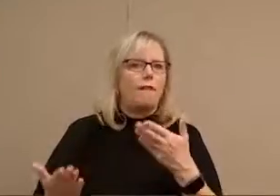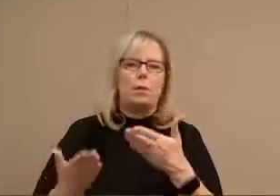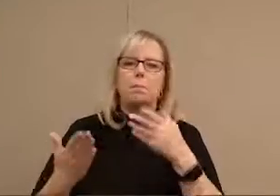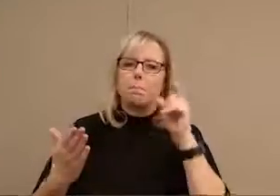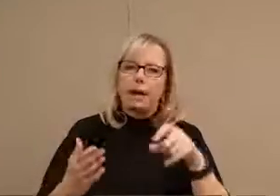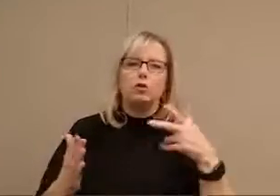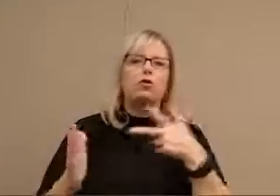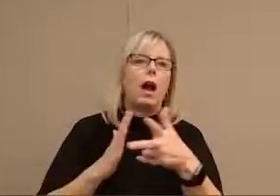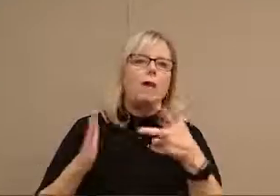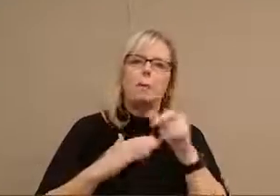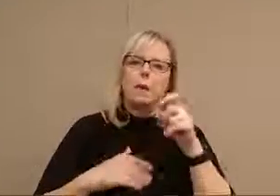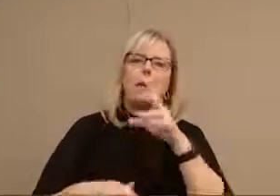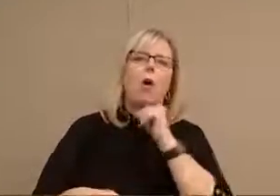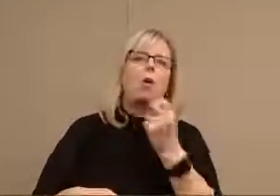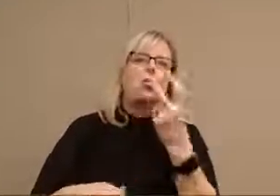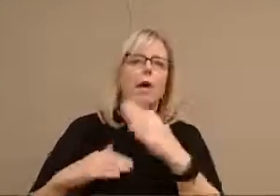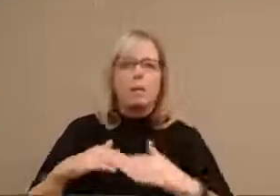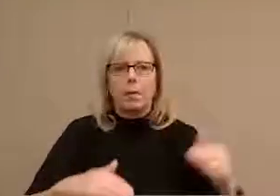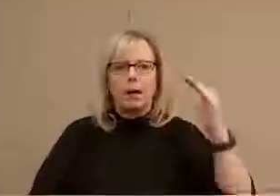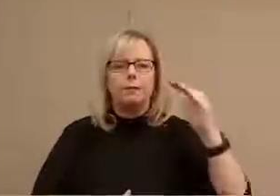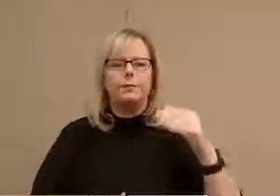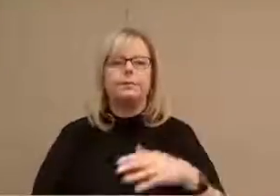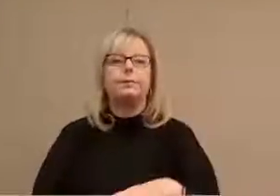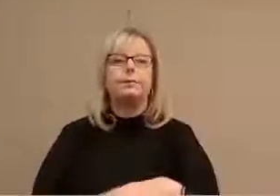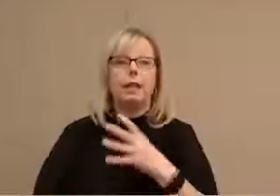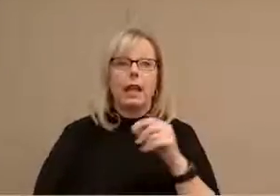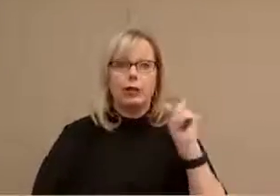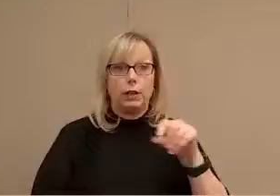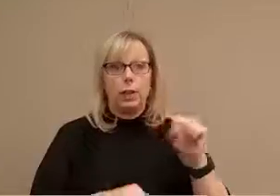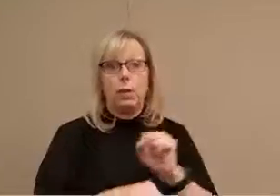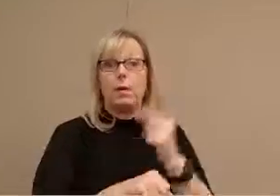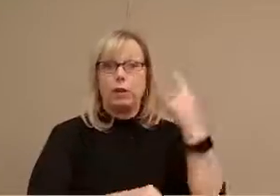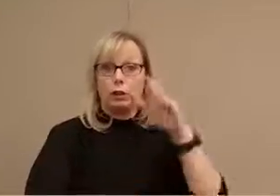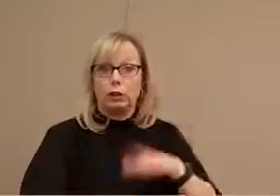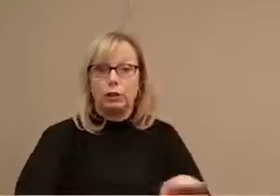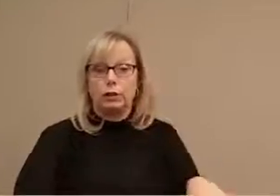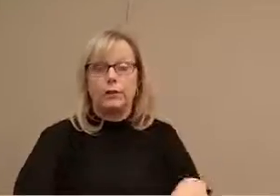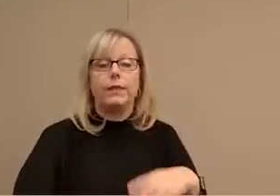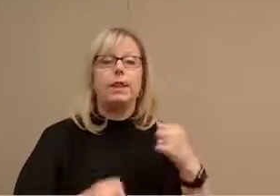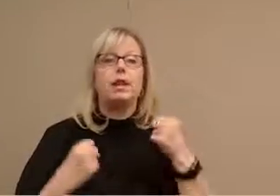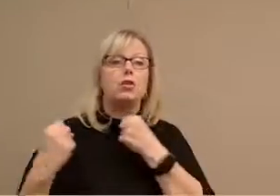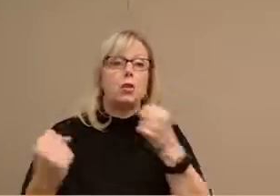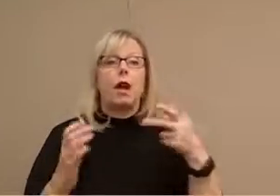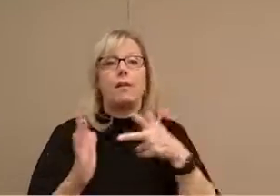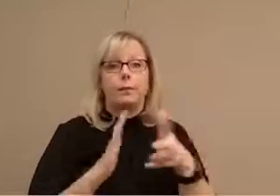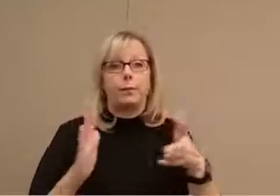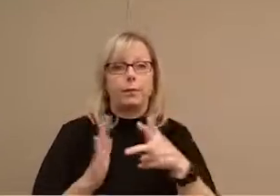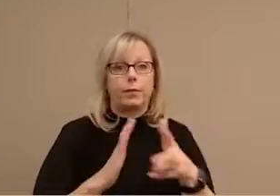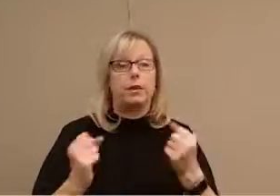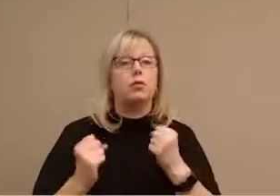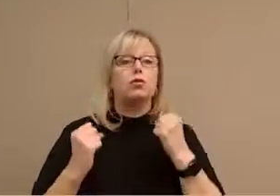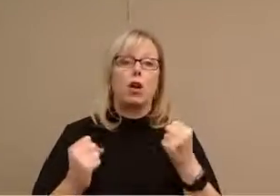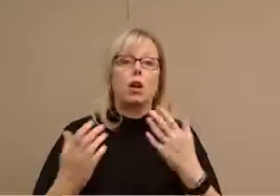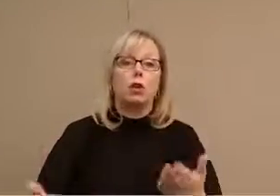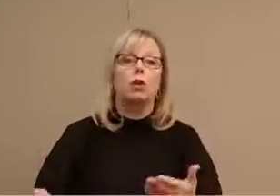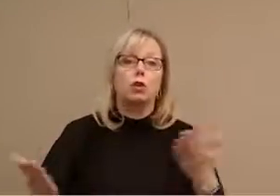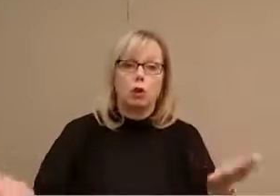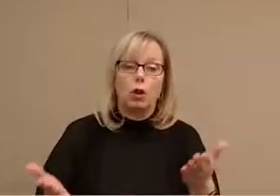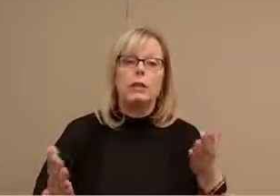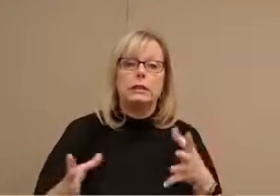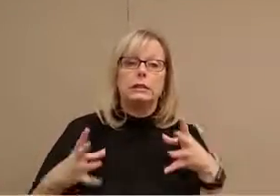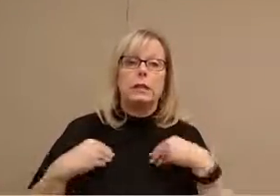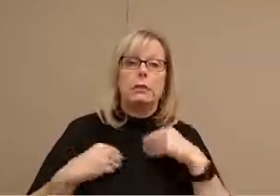an appointment for that, currently for that vaccine. That's correct. So the drive-throughs are strongly encouraged appointments, but we do